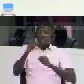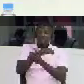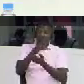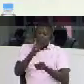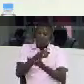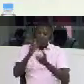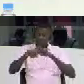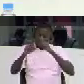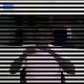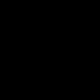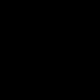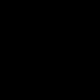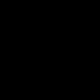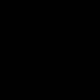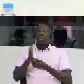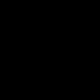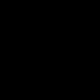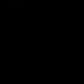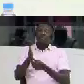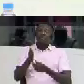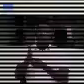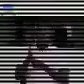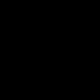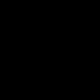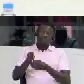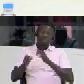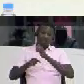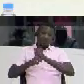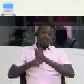was transferred to the.